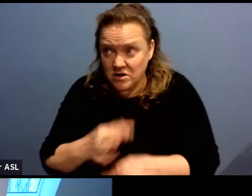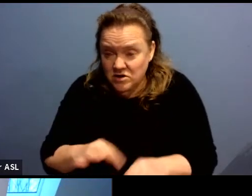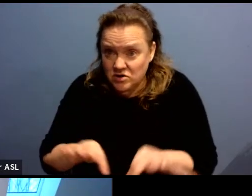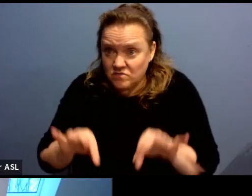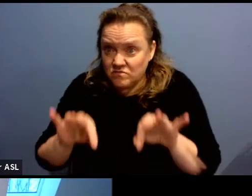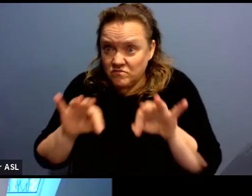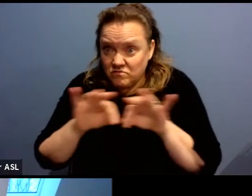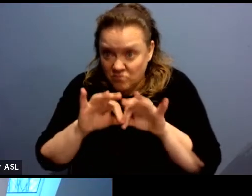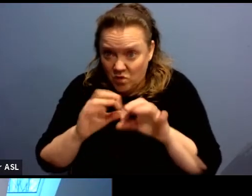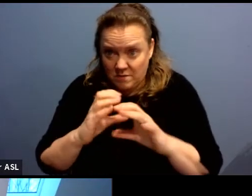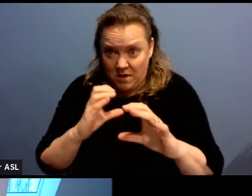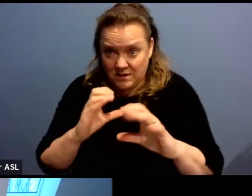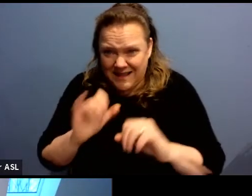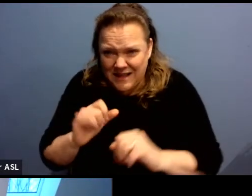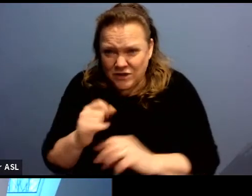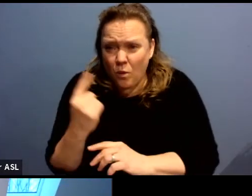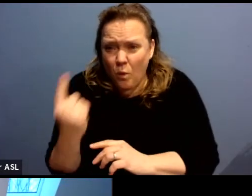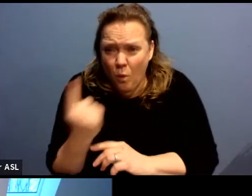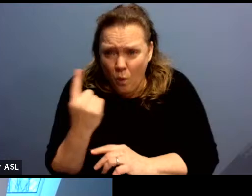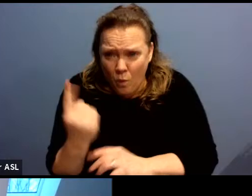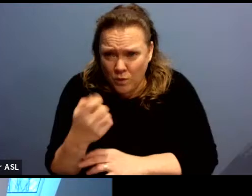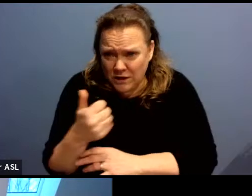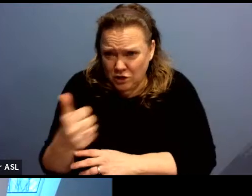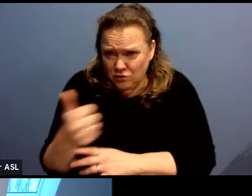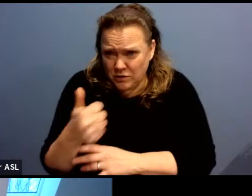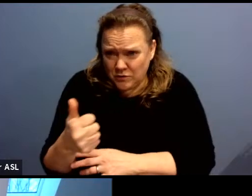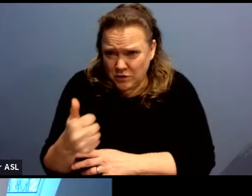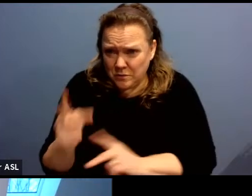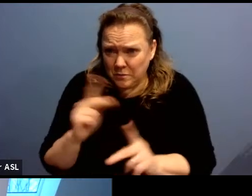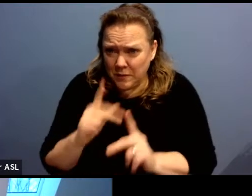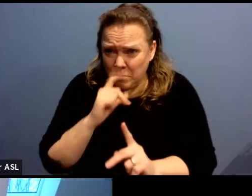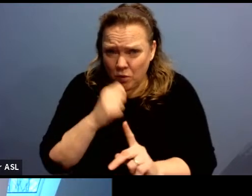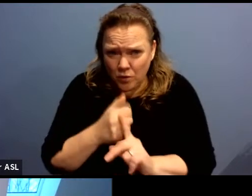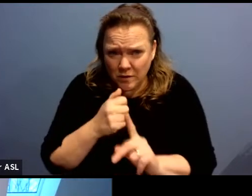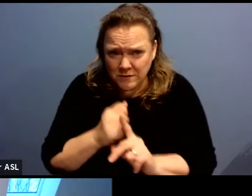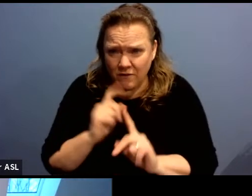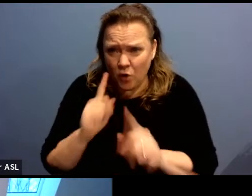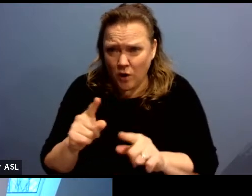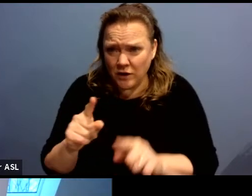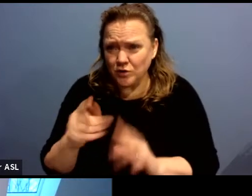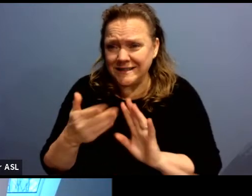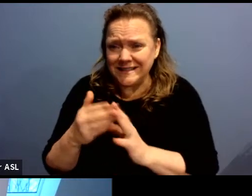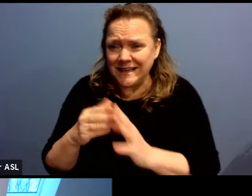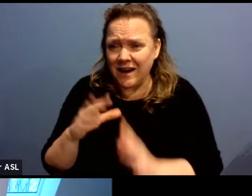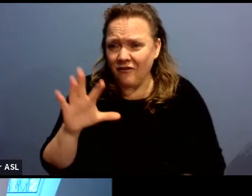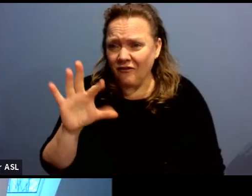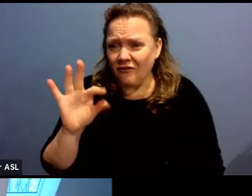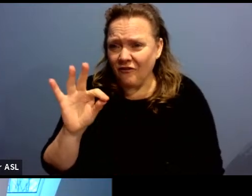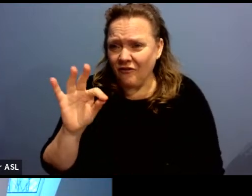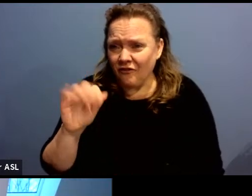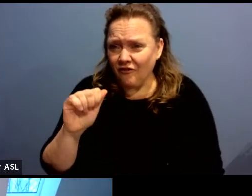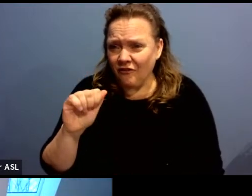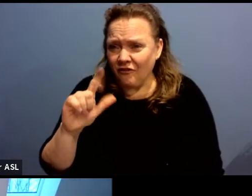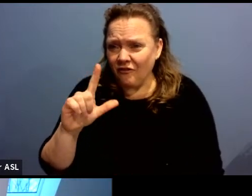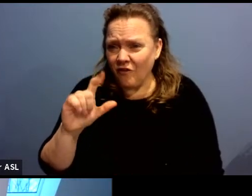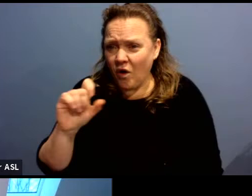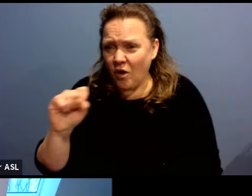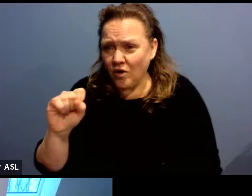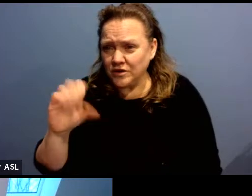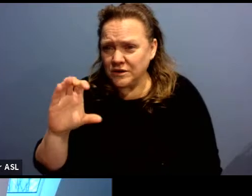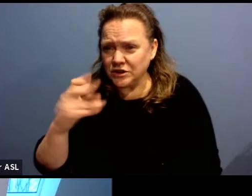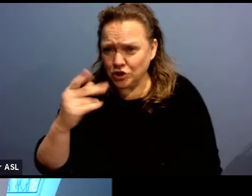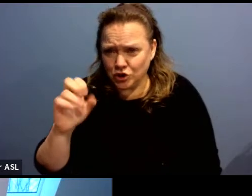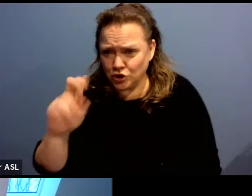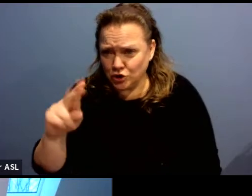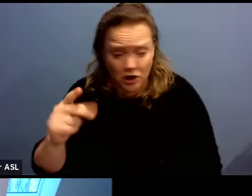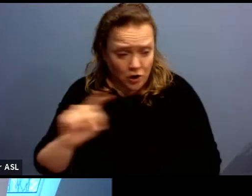only transportation for people going to the city of Falls Church. There's no other ART or Fairfax County bus to